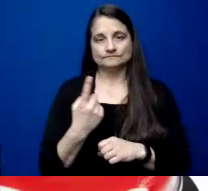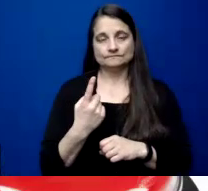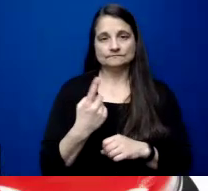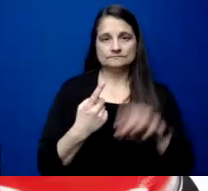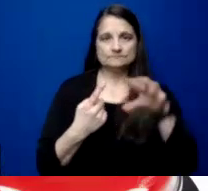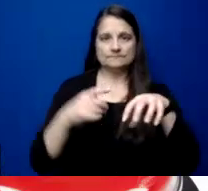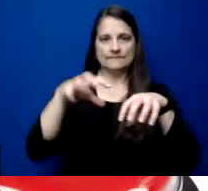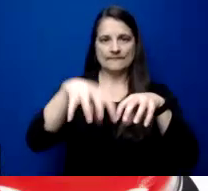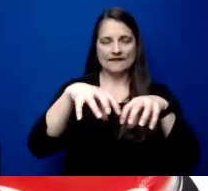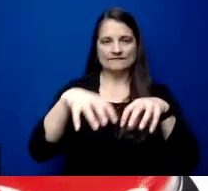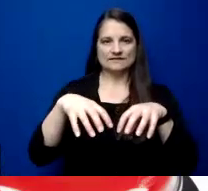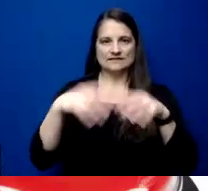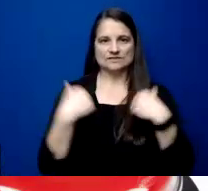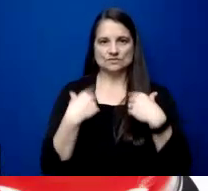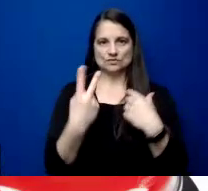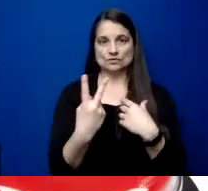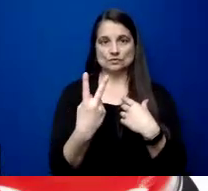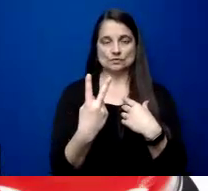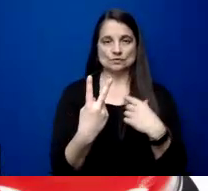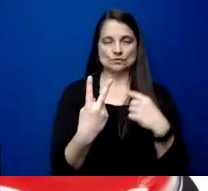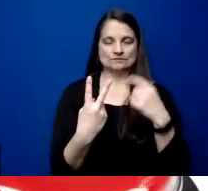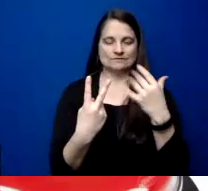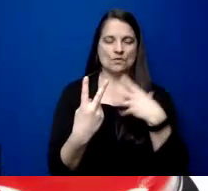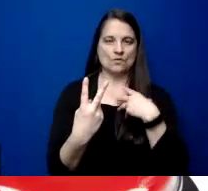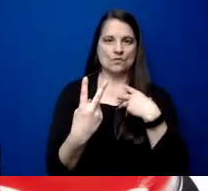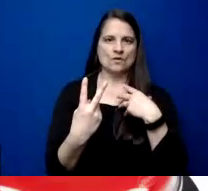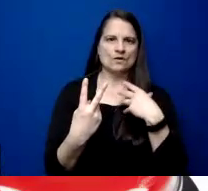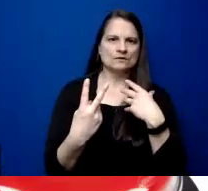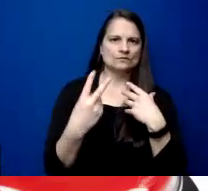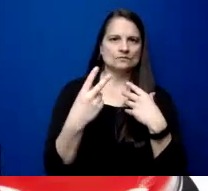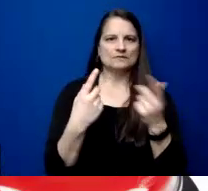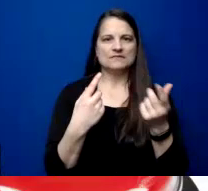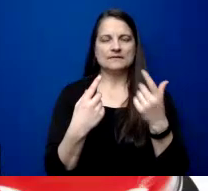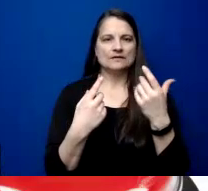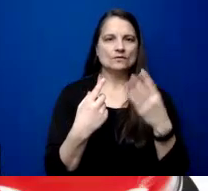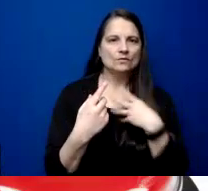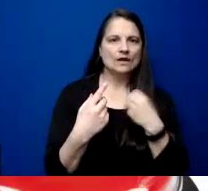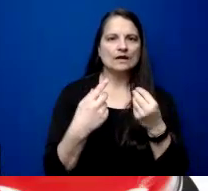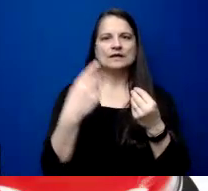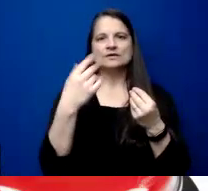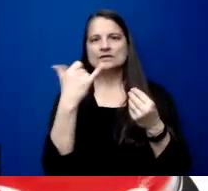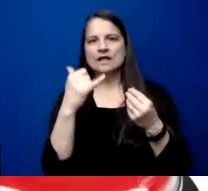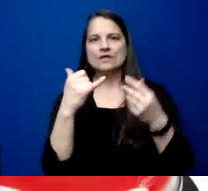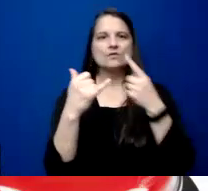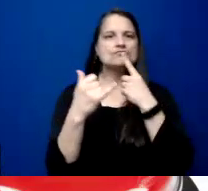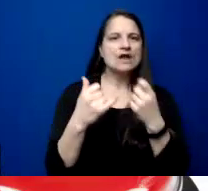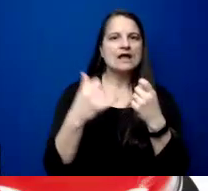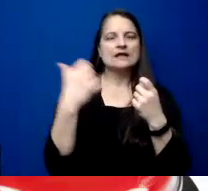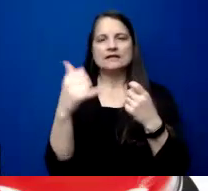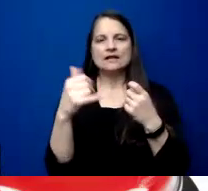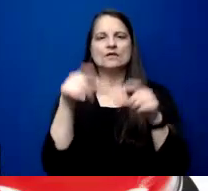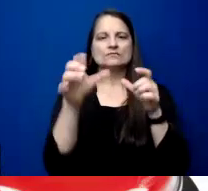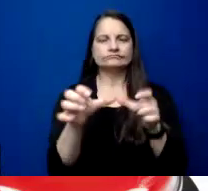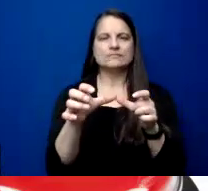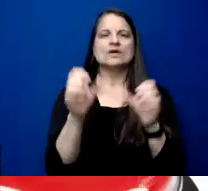there. This one has two large square ones, one yellow, one red, for different inputs, or you can customize with your own switches.